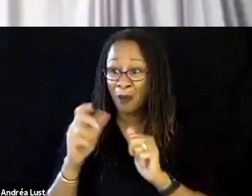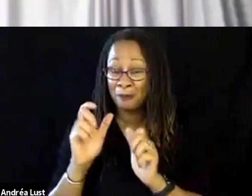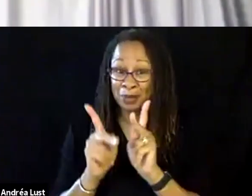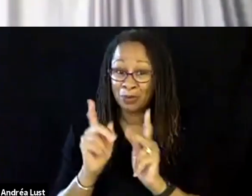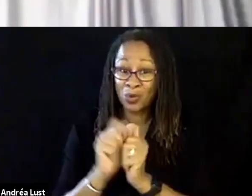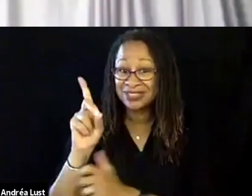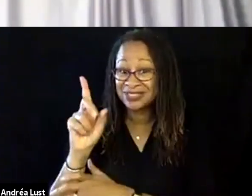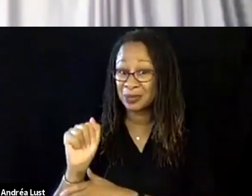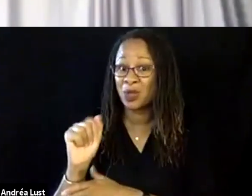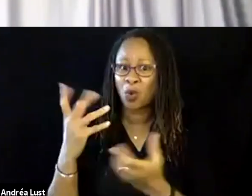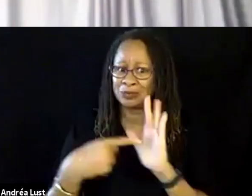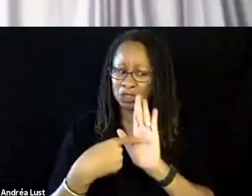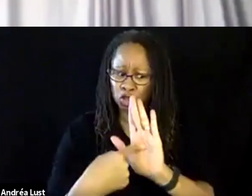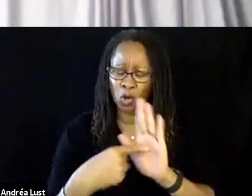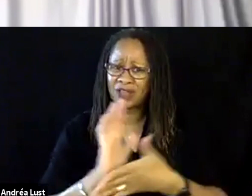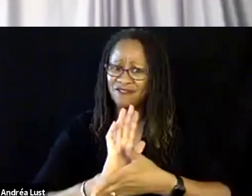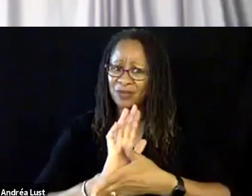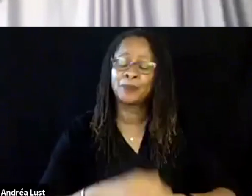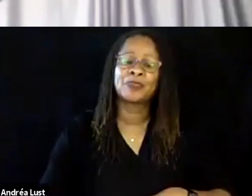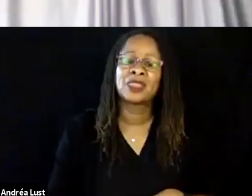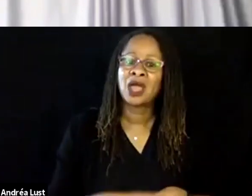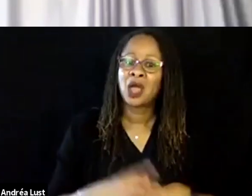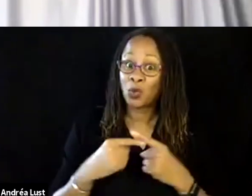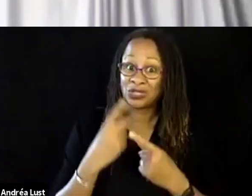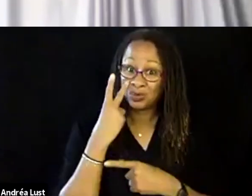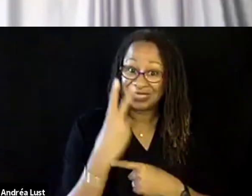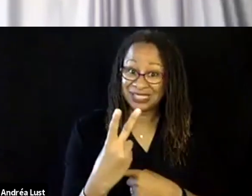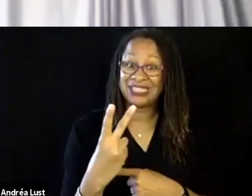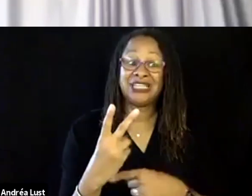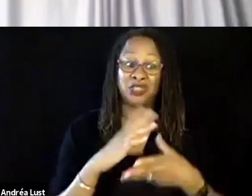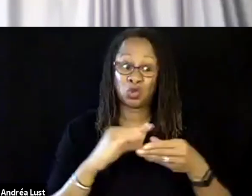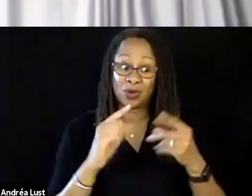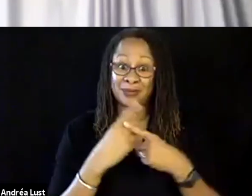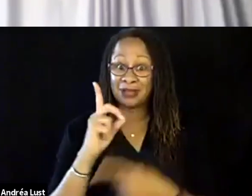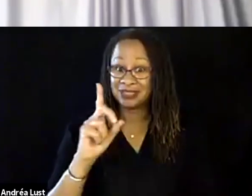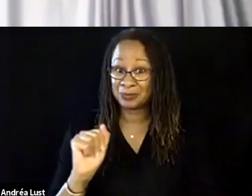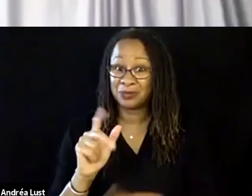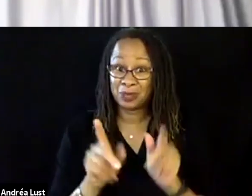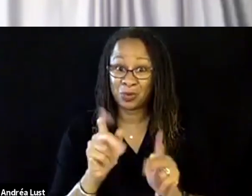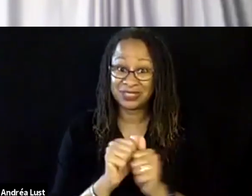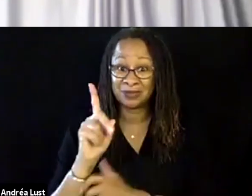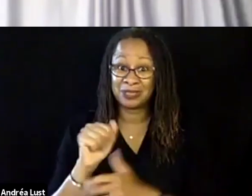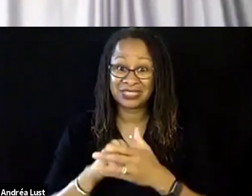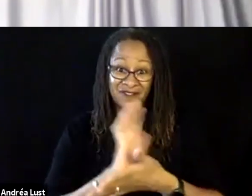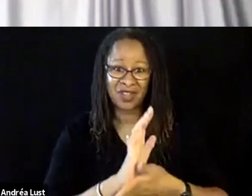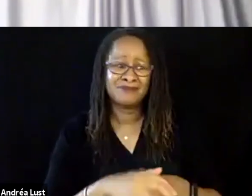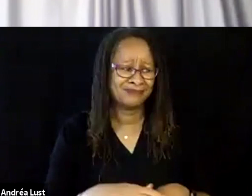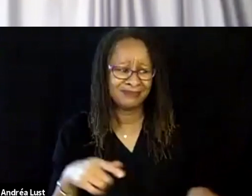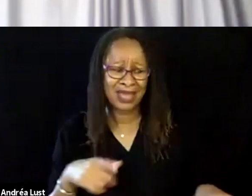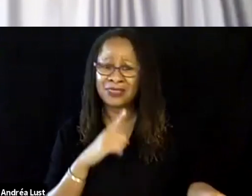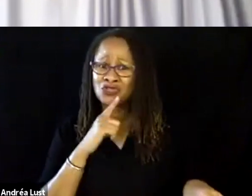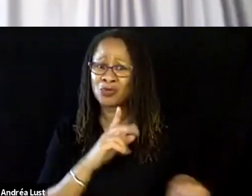only that, when you see the stories about disability, that's not the way the community wants to be portrayed. Just like you said, and the storylines that are